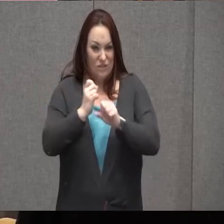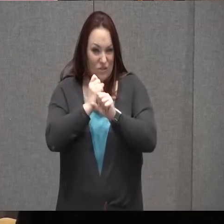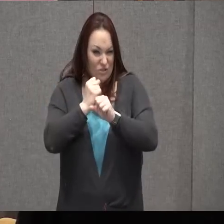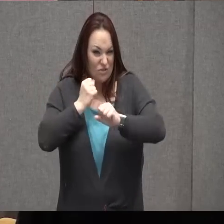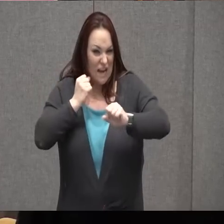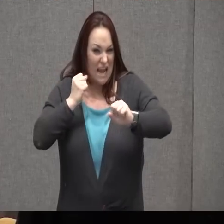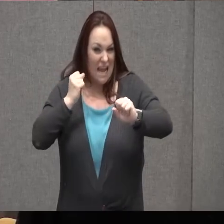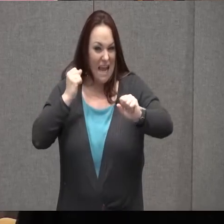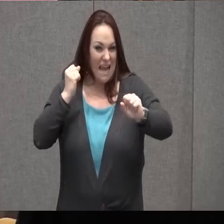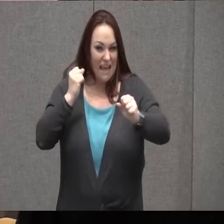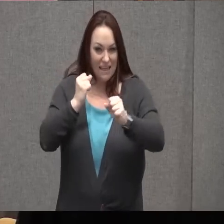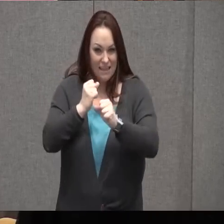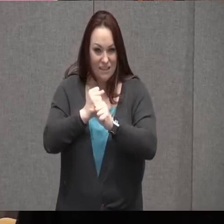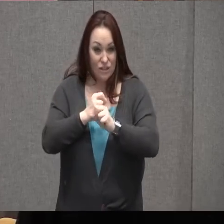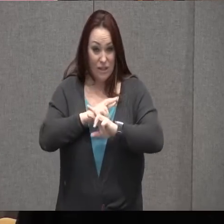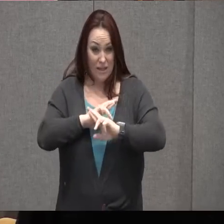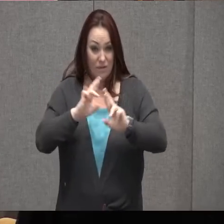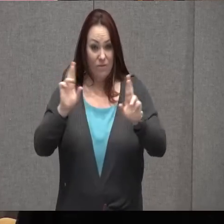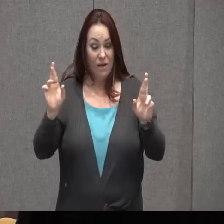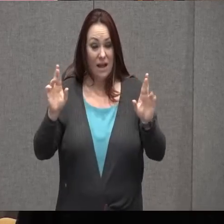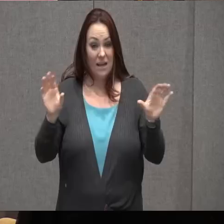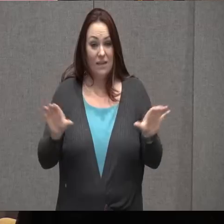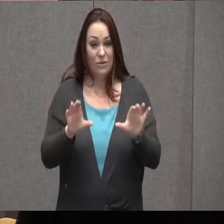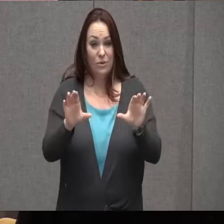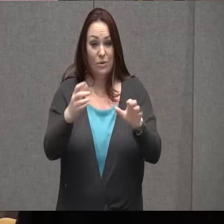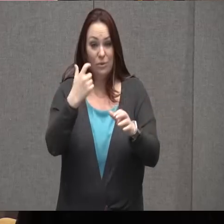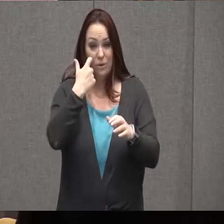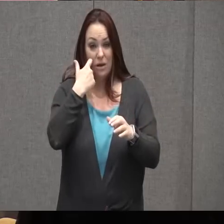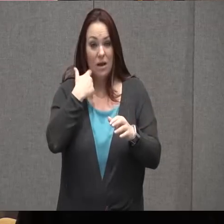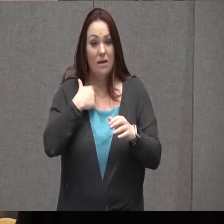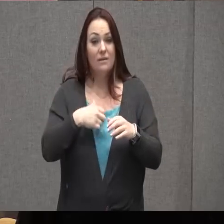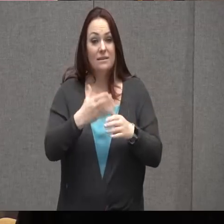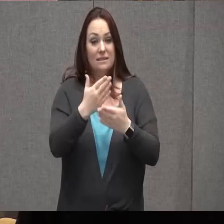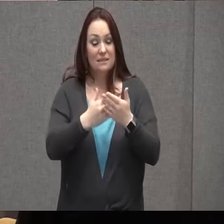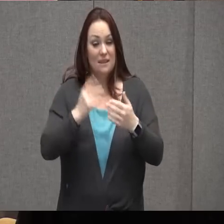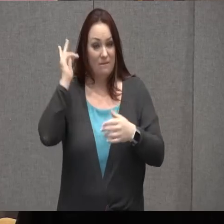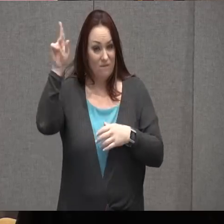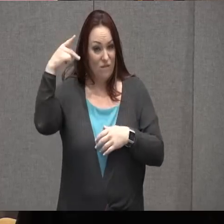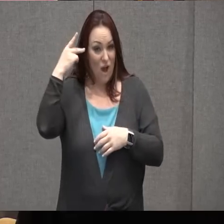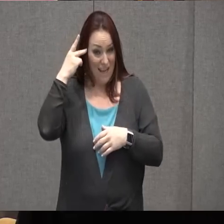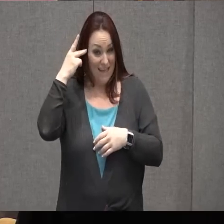Stretching, getting ready to do some phonics,